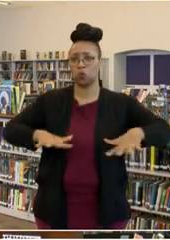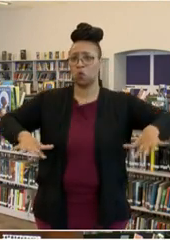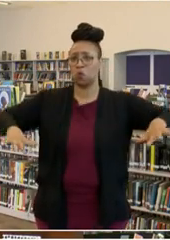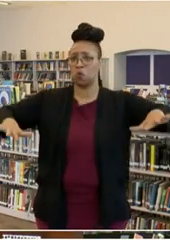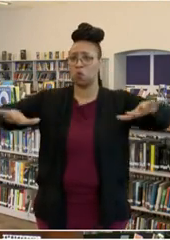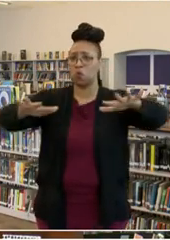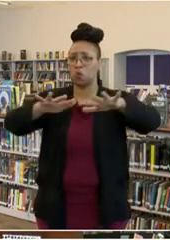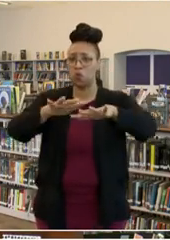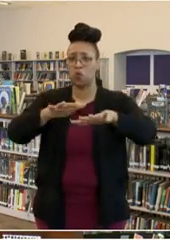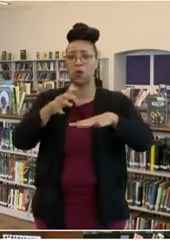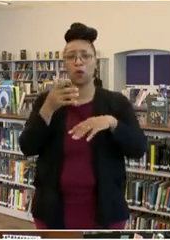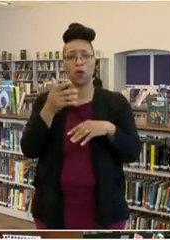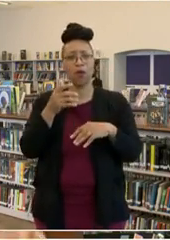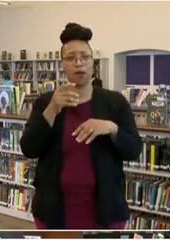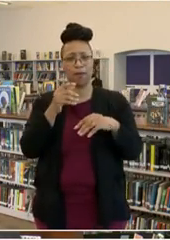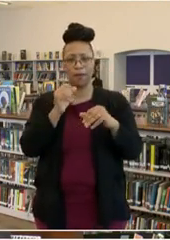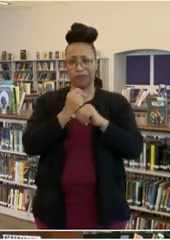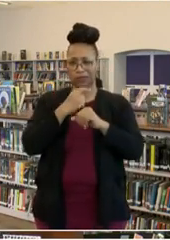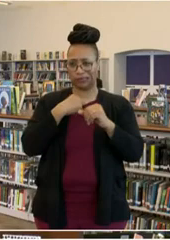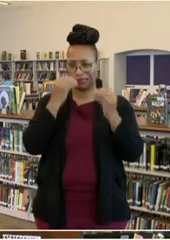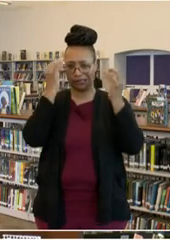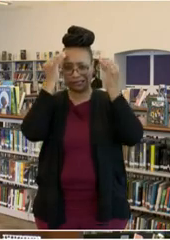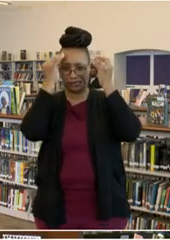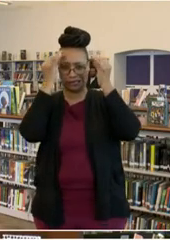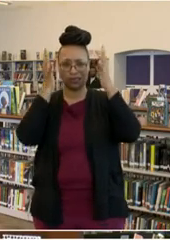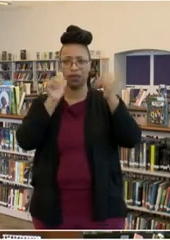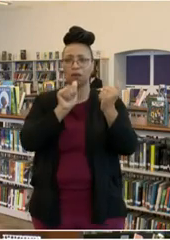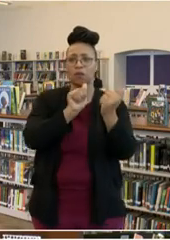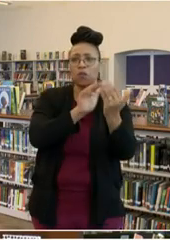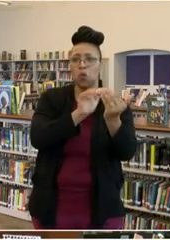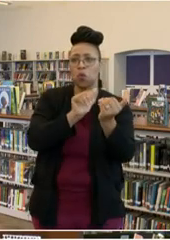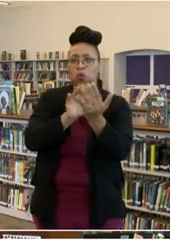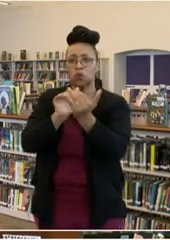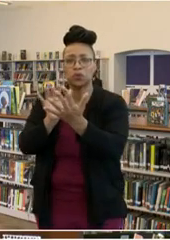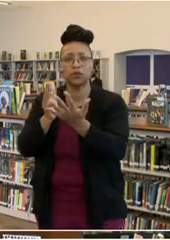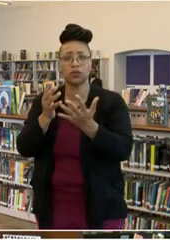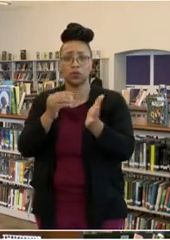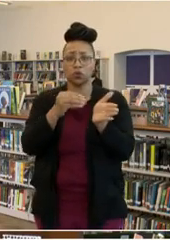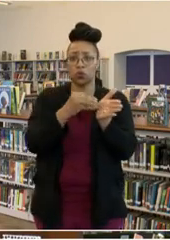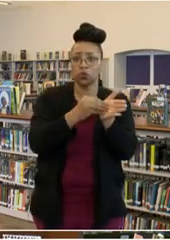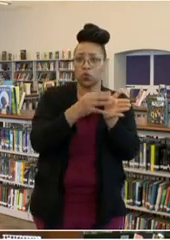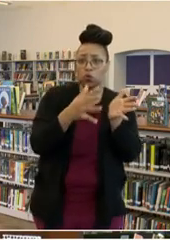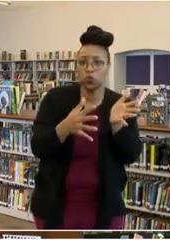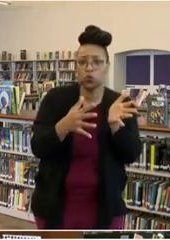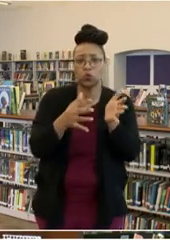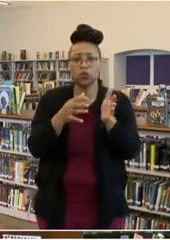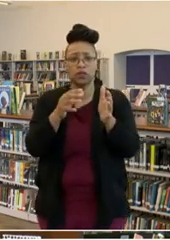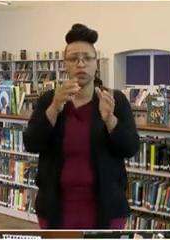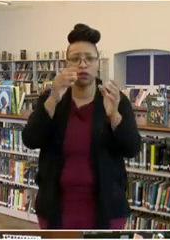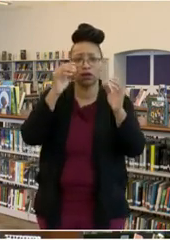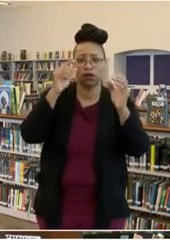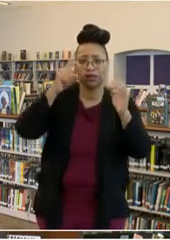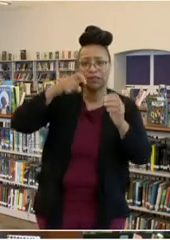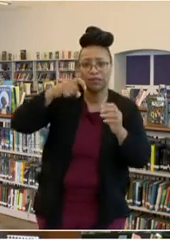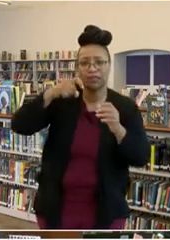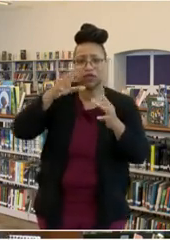and social and emotional needs of our students. And one way we do that is ensuring that students have the ability to accelerate learning throughout the